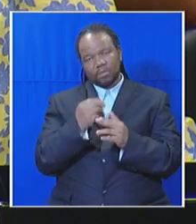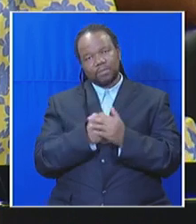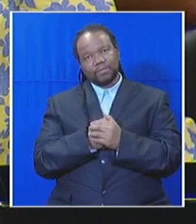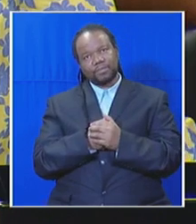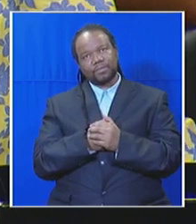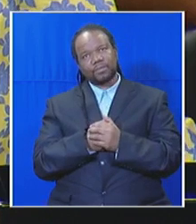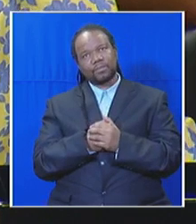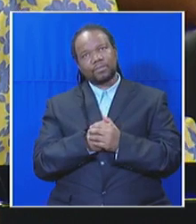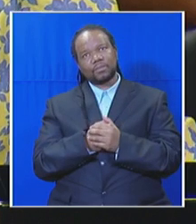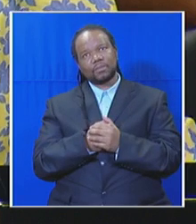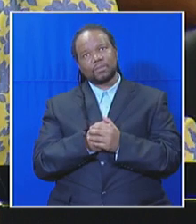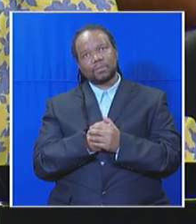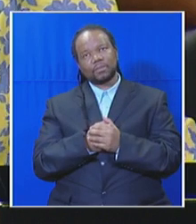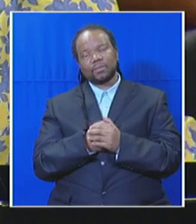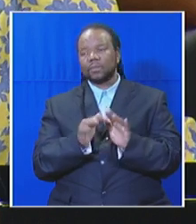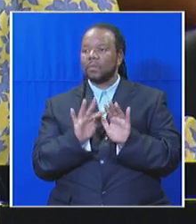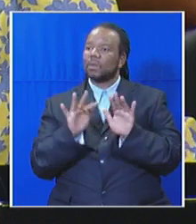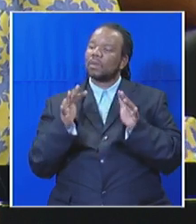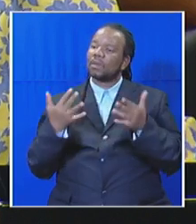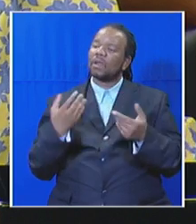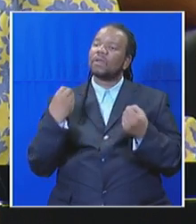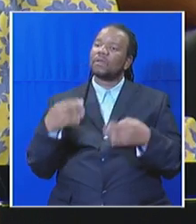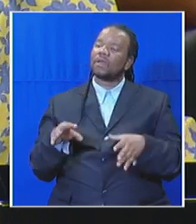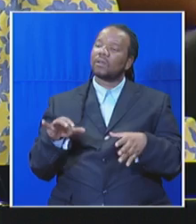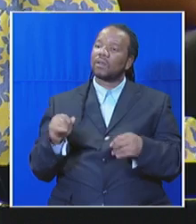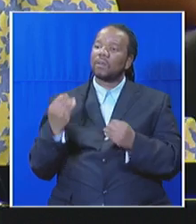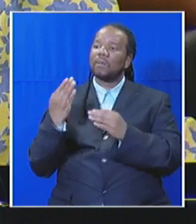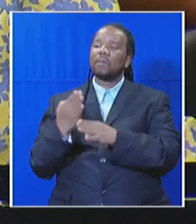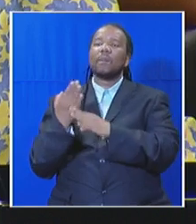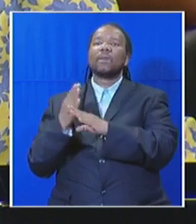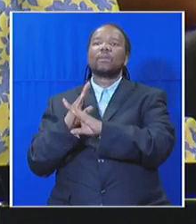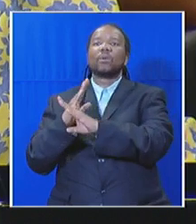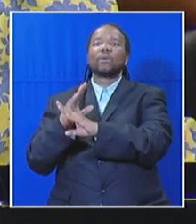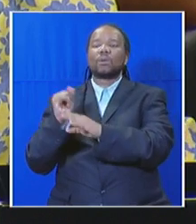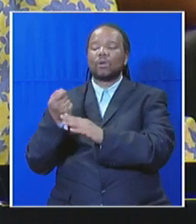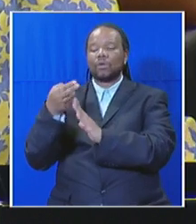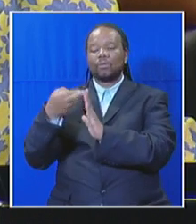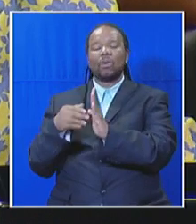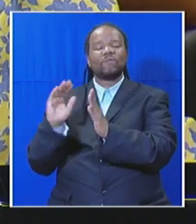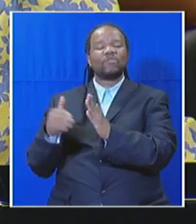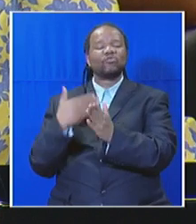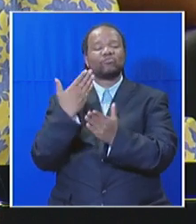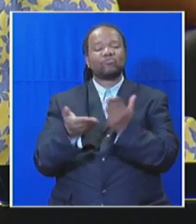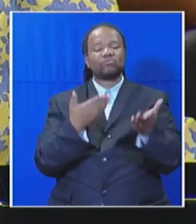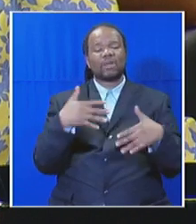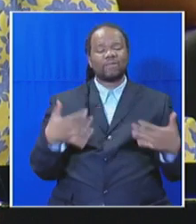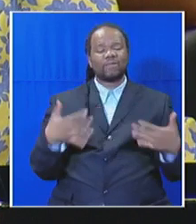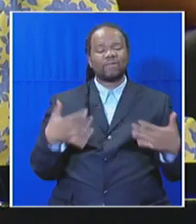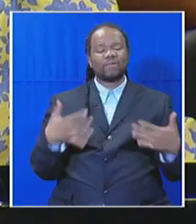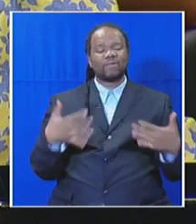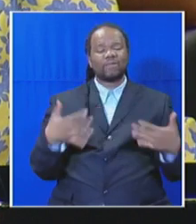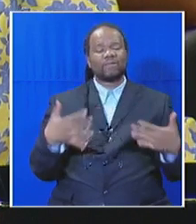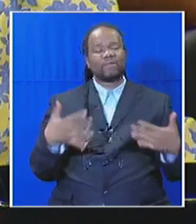Honorable Murapela, I have not given you the right to speak. And I can tell that